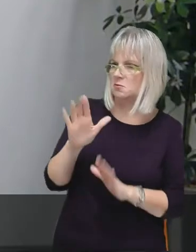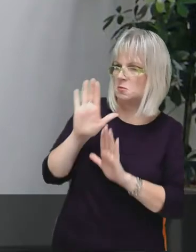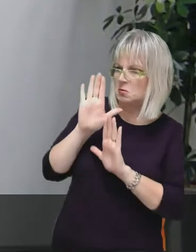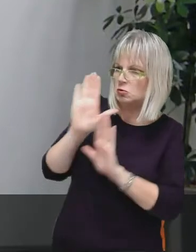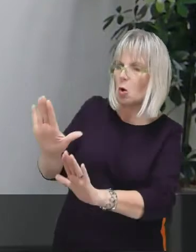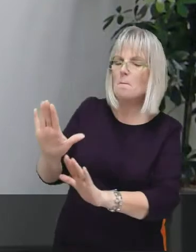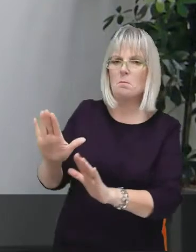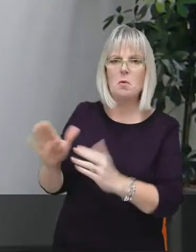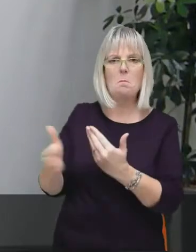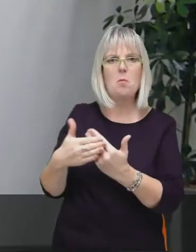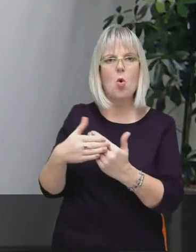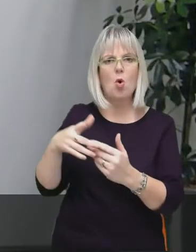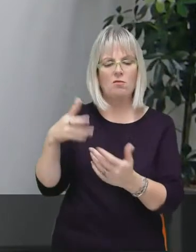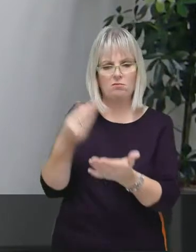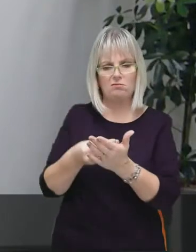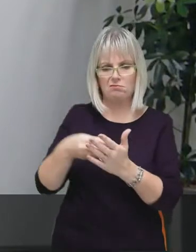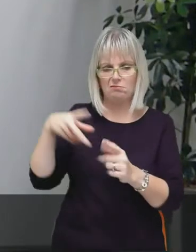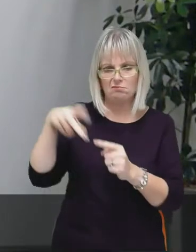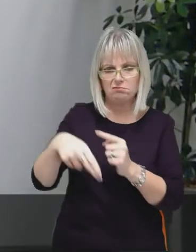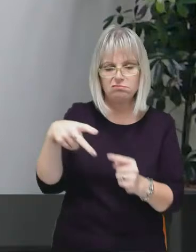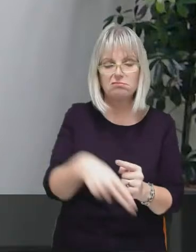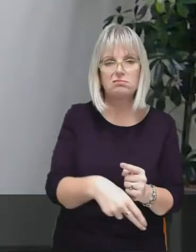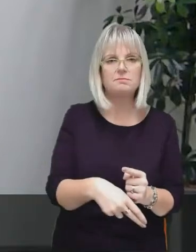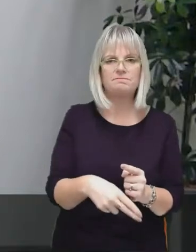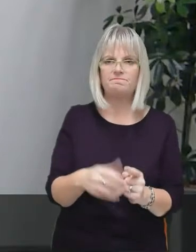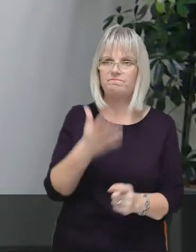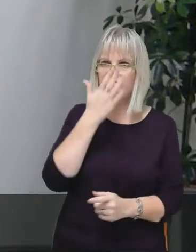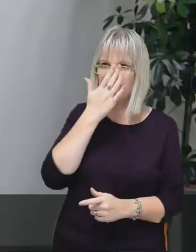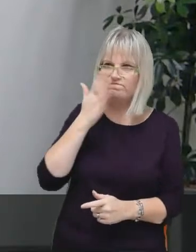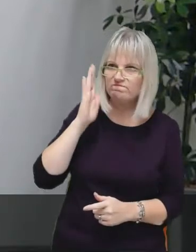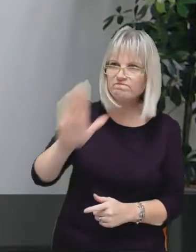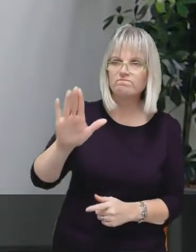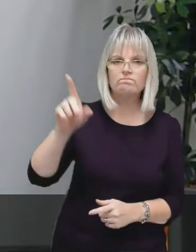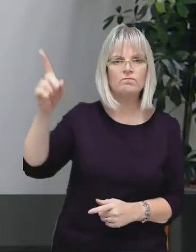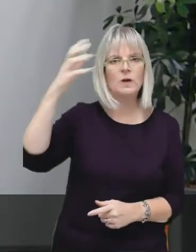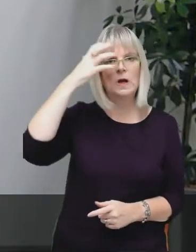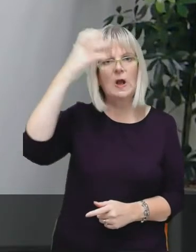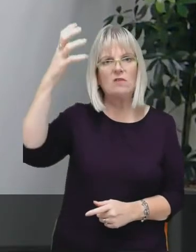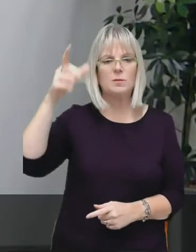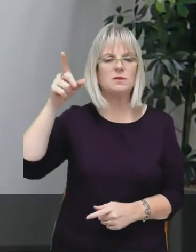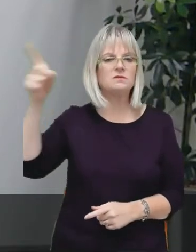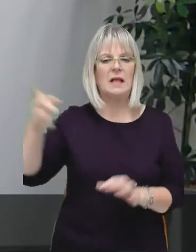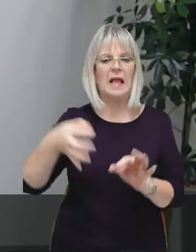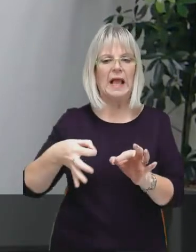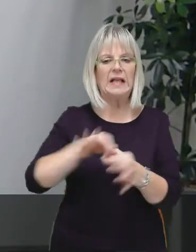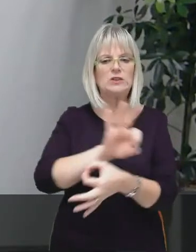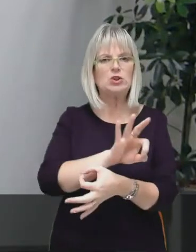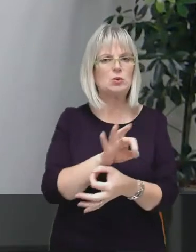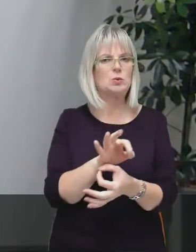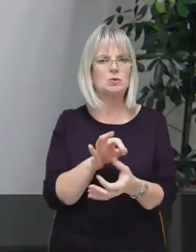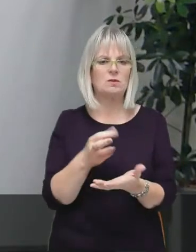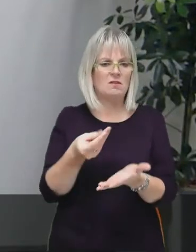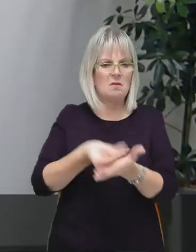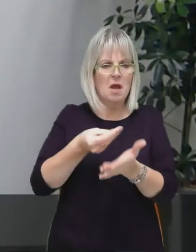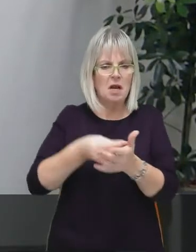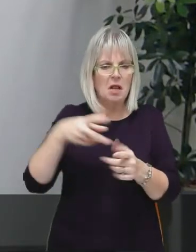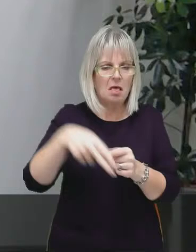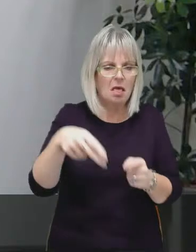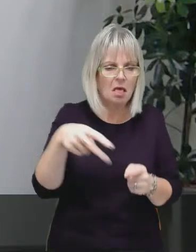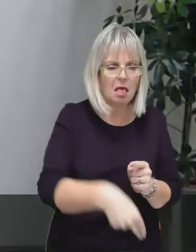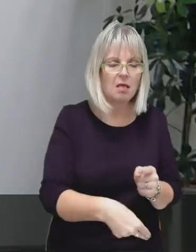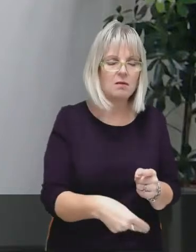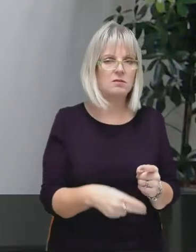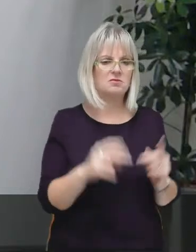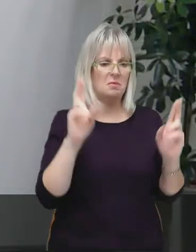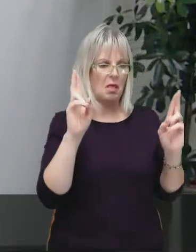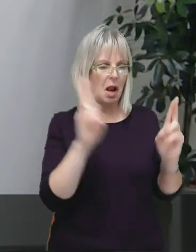is using this pandemic as an excuse to hit London's public services, from Transport for London to the